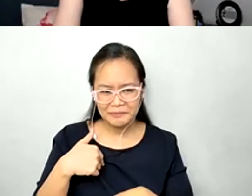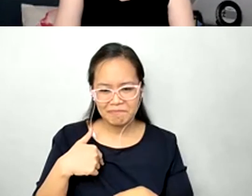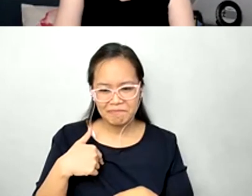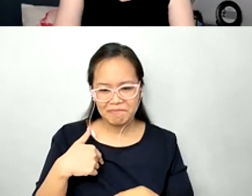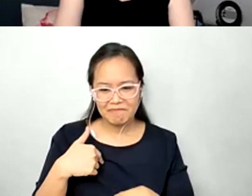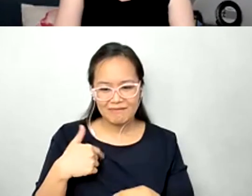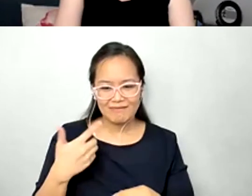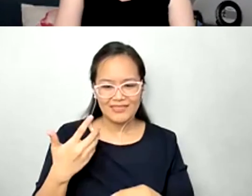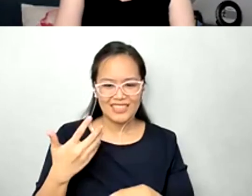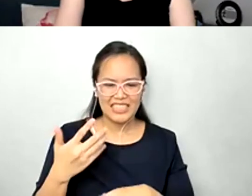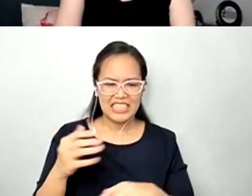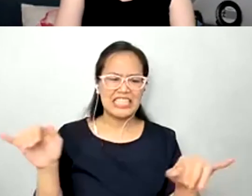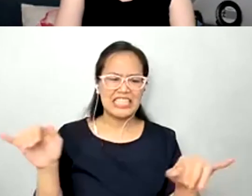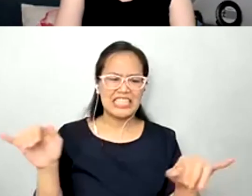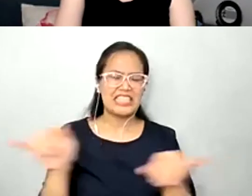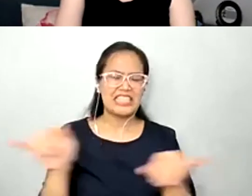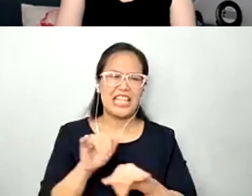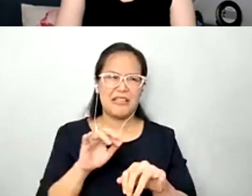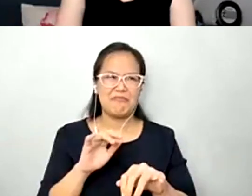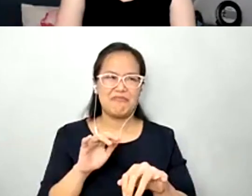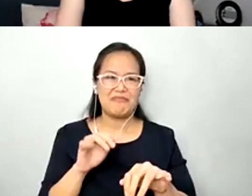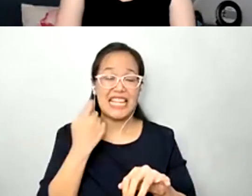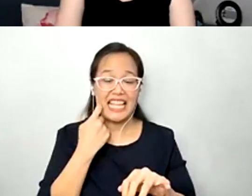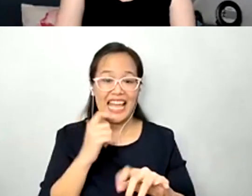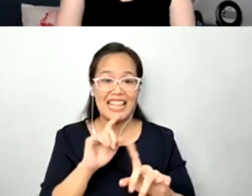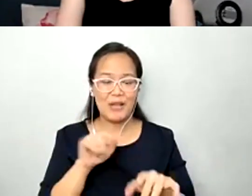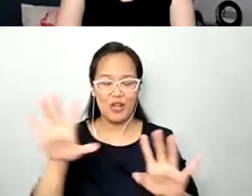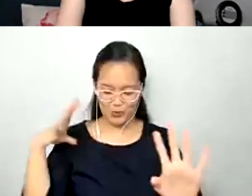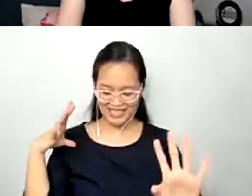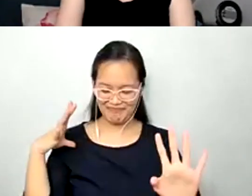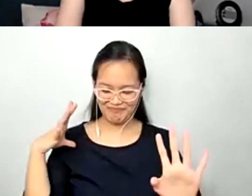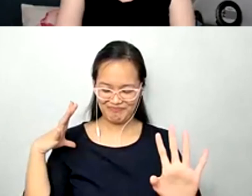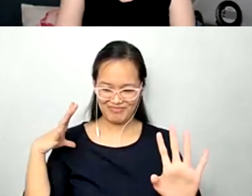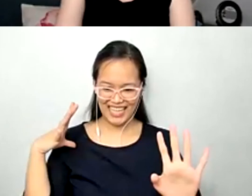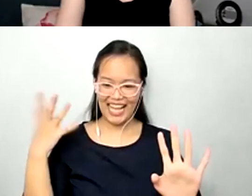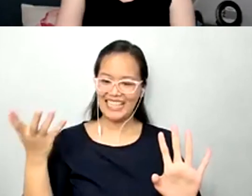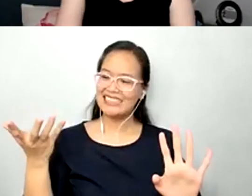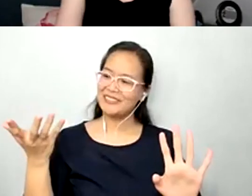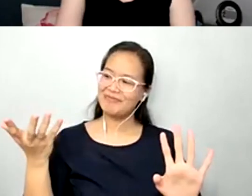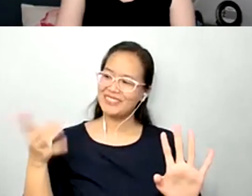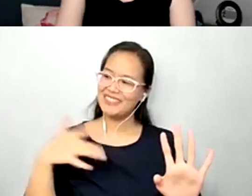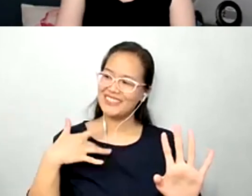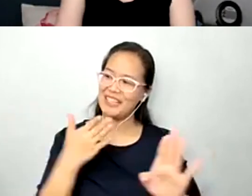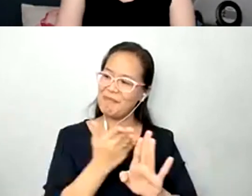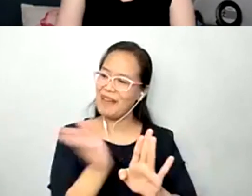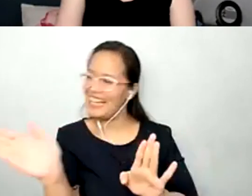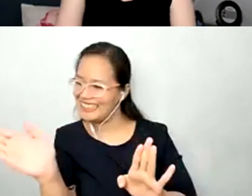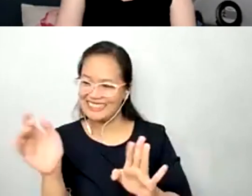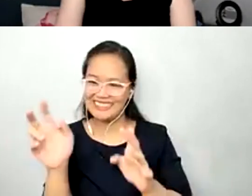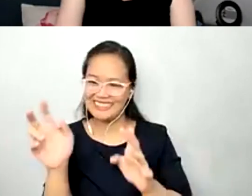same response kong kanina. Kasi, wait lang. Medyo na to ha, medyo different topic to ha,